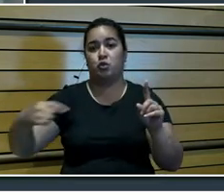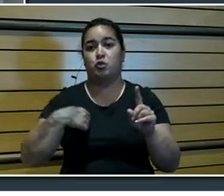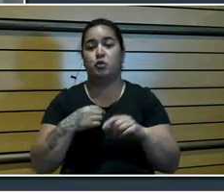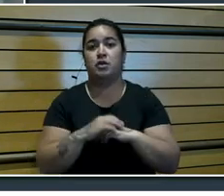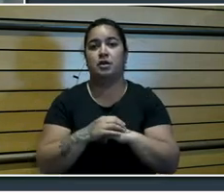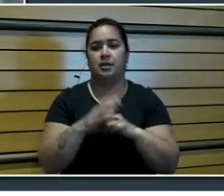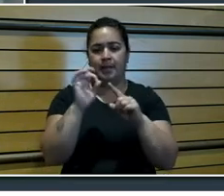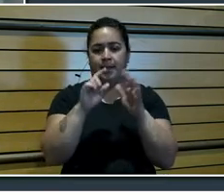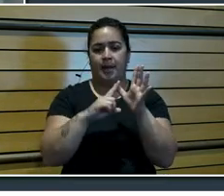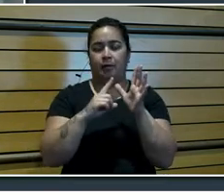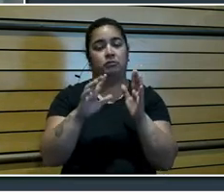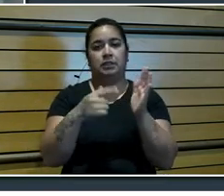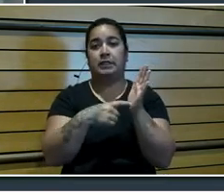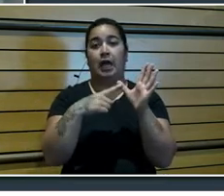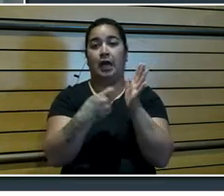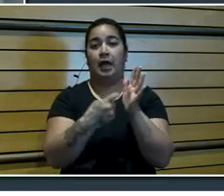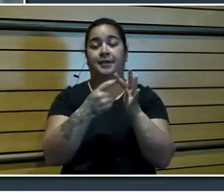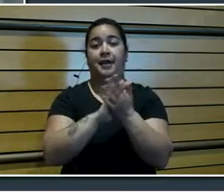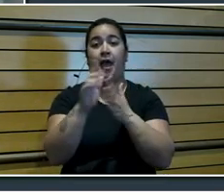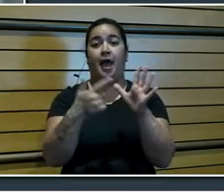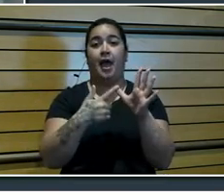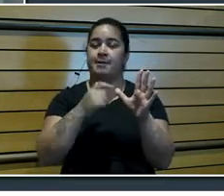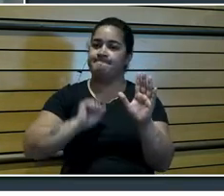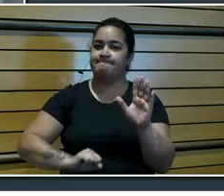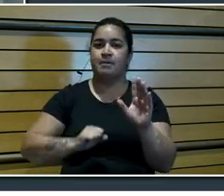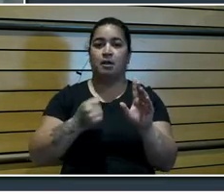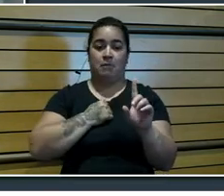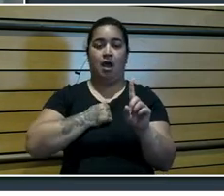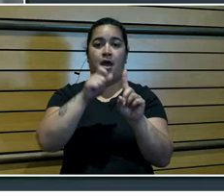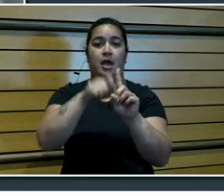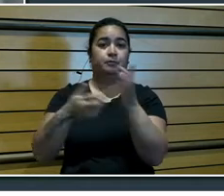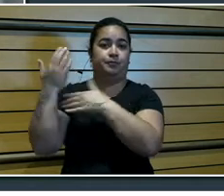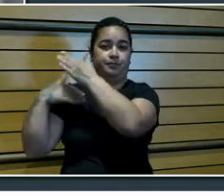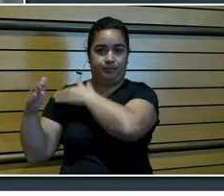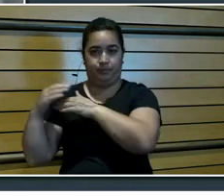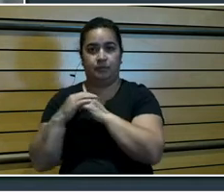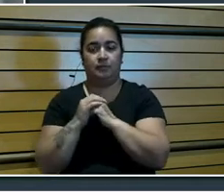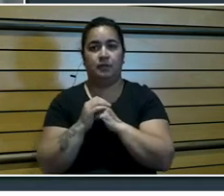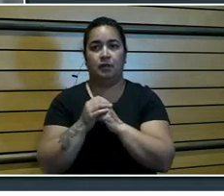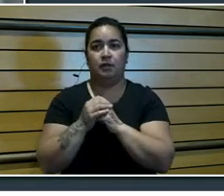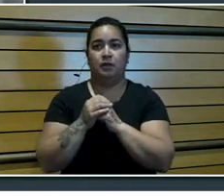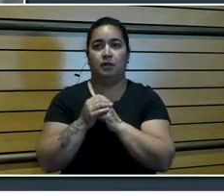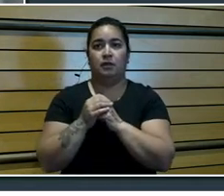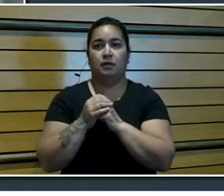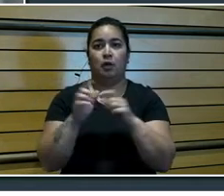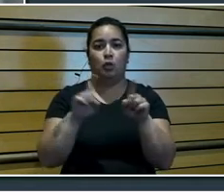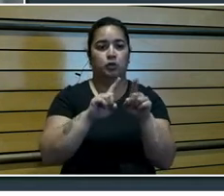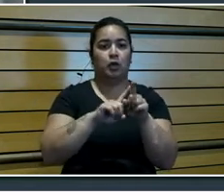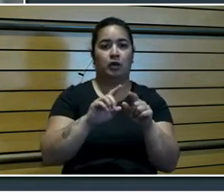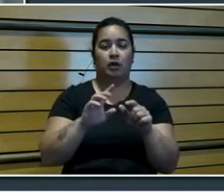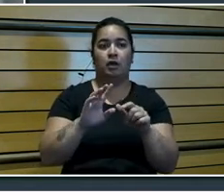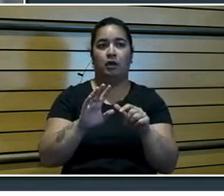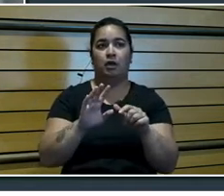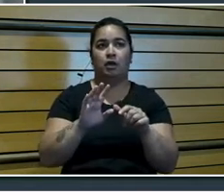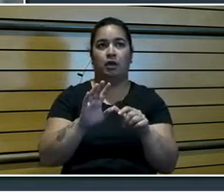tangata. Ako tāri hā te moana nui te rangatira. Ako tāri hā te moana nui te mema parimata Māori. and